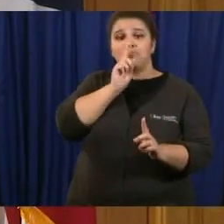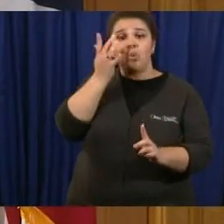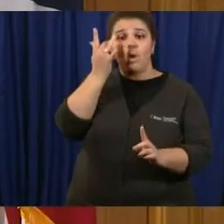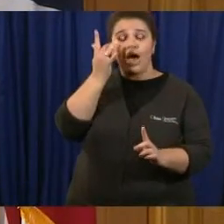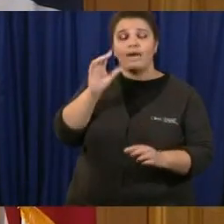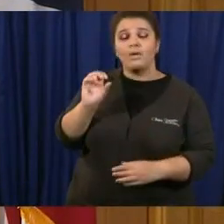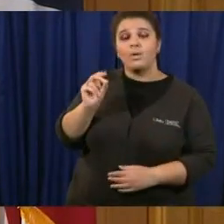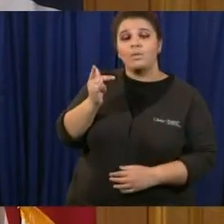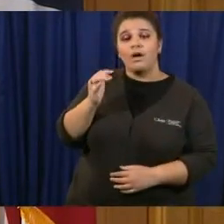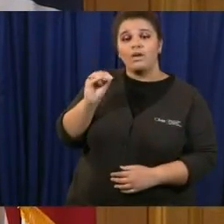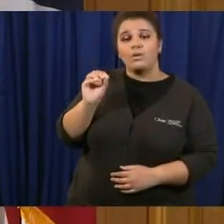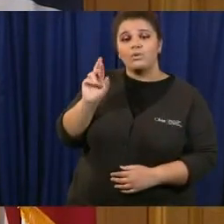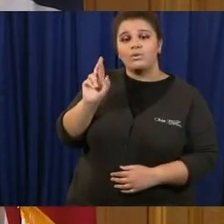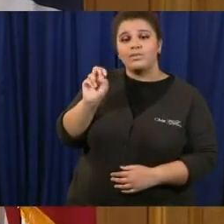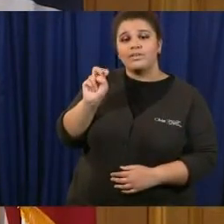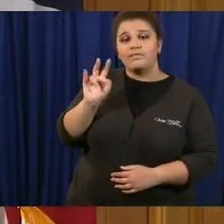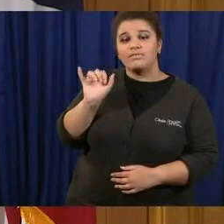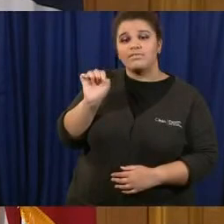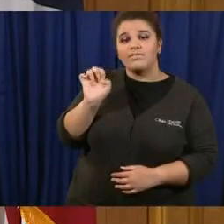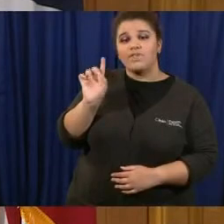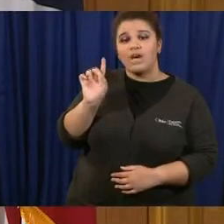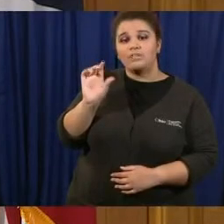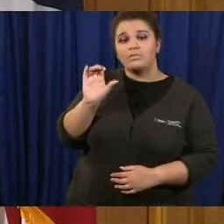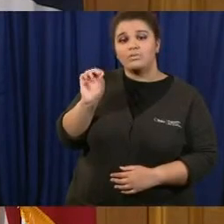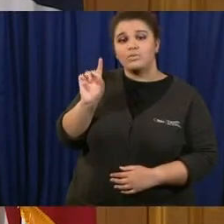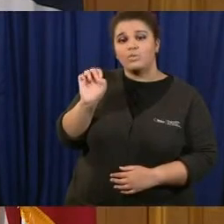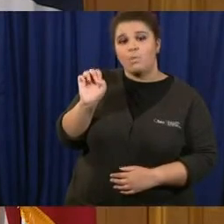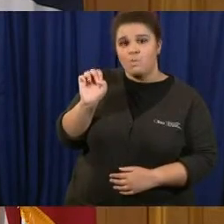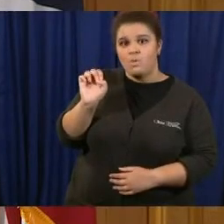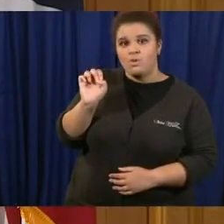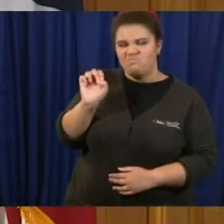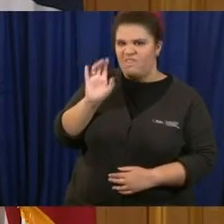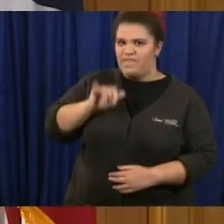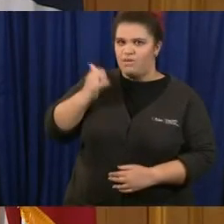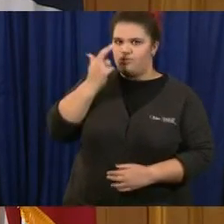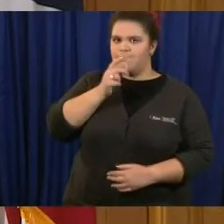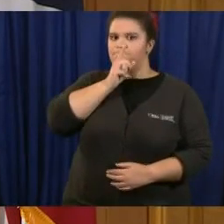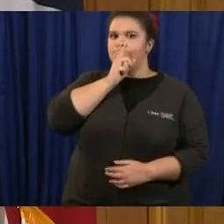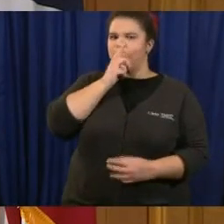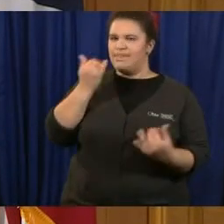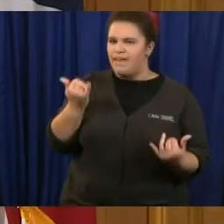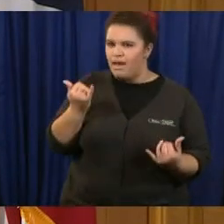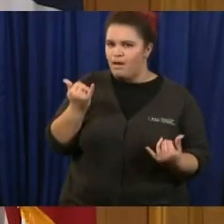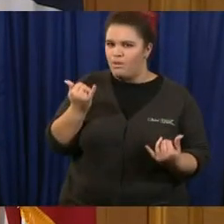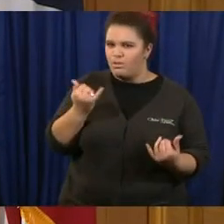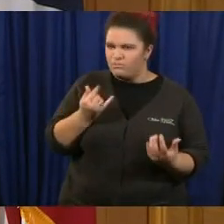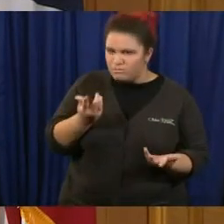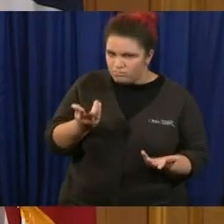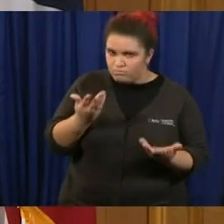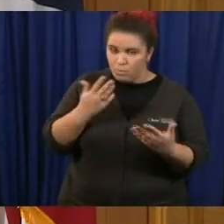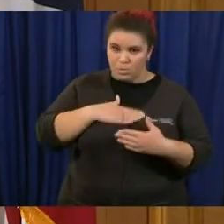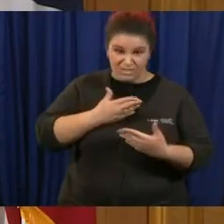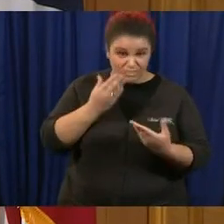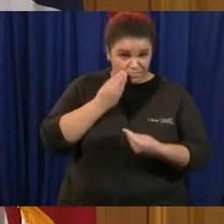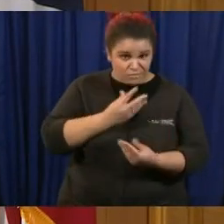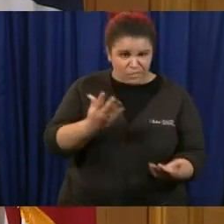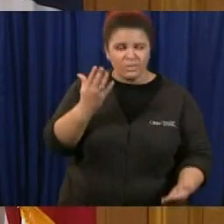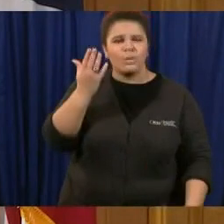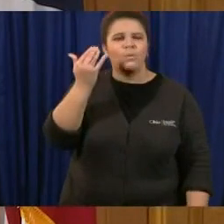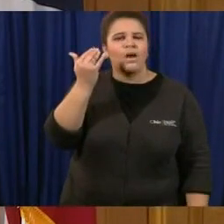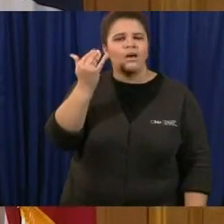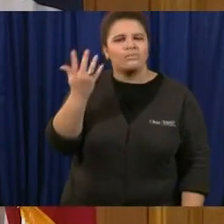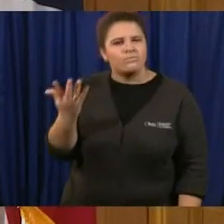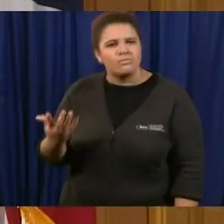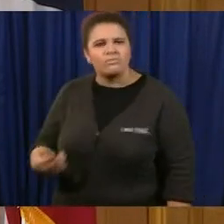That was my decision. It seemed to me that it's the right thing to do, that if I was going to